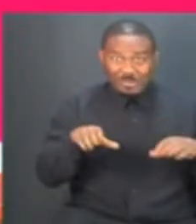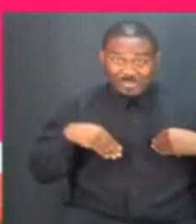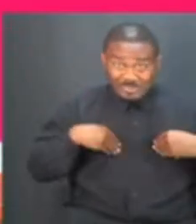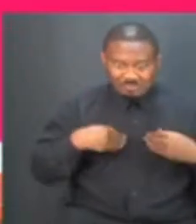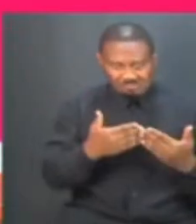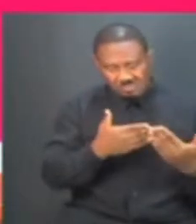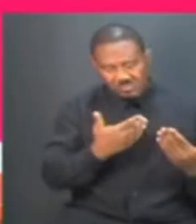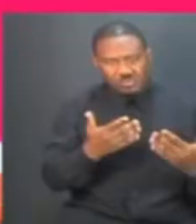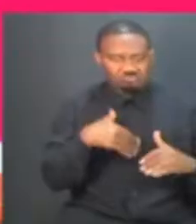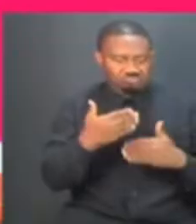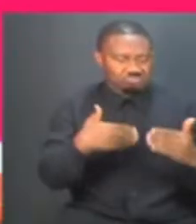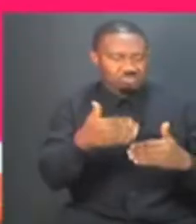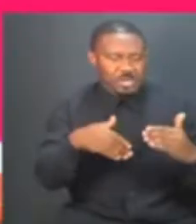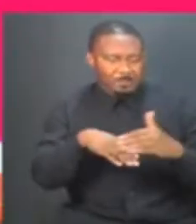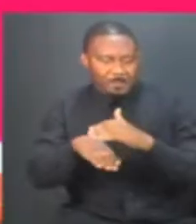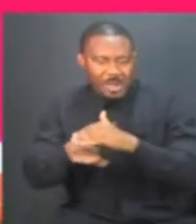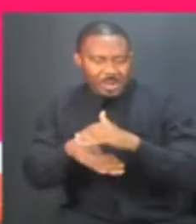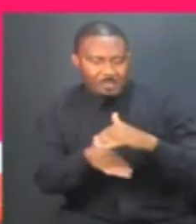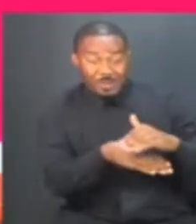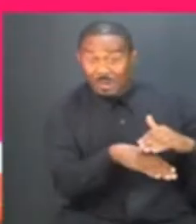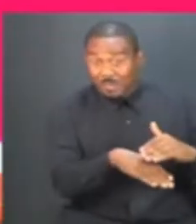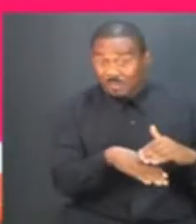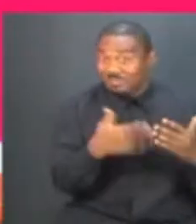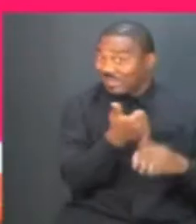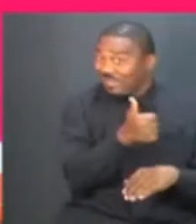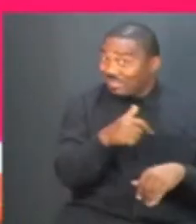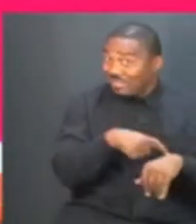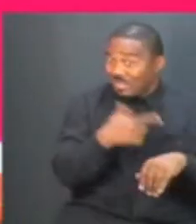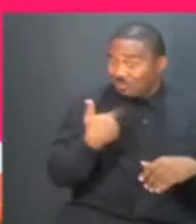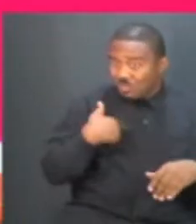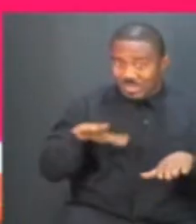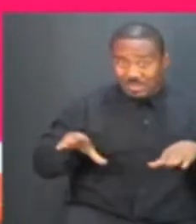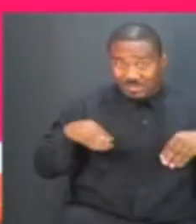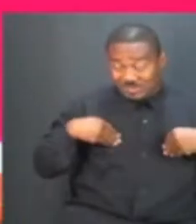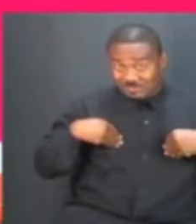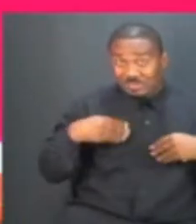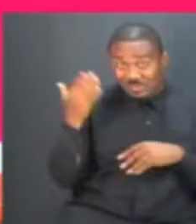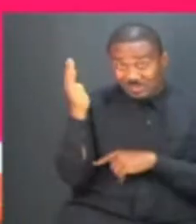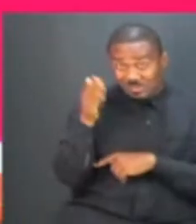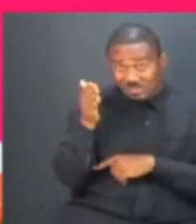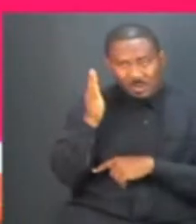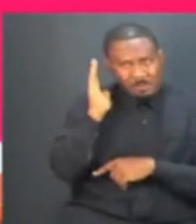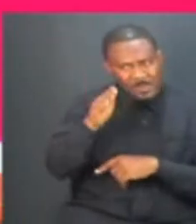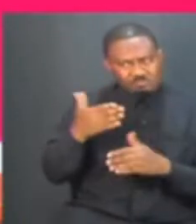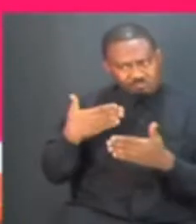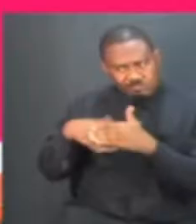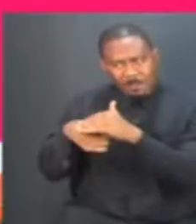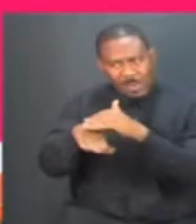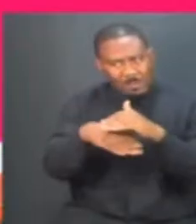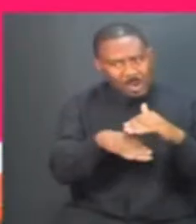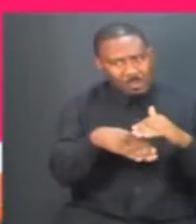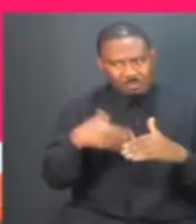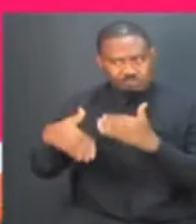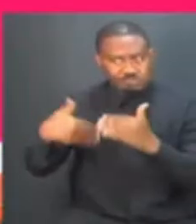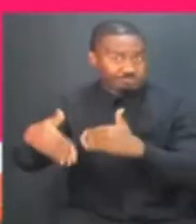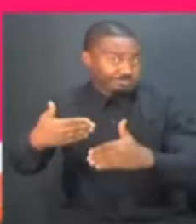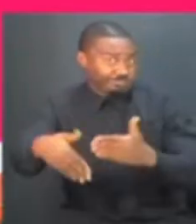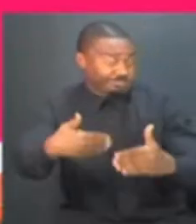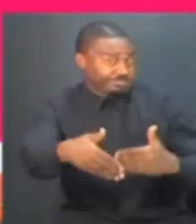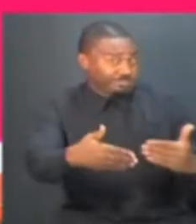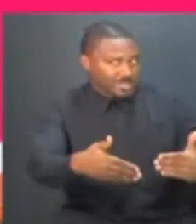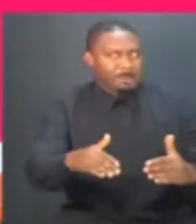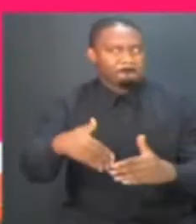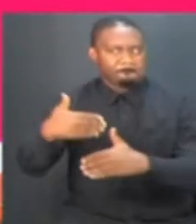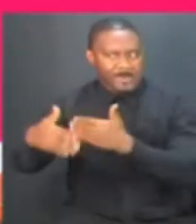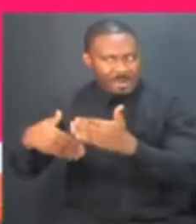So anytime a statement is admitted, the statement will have to be processed. And the processing